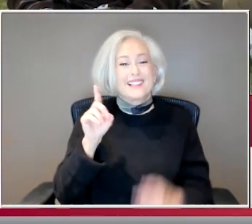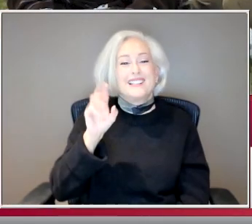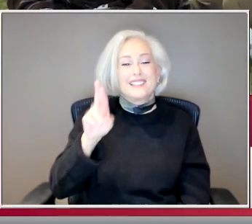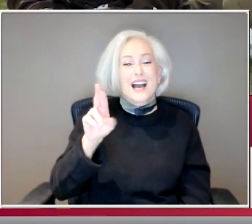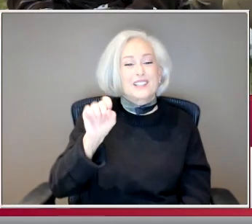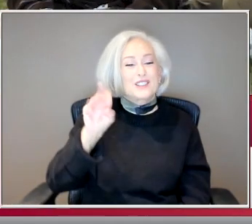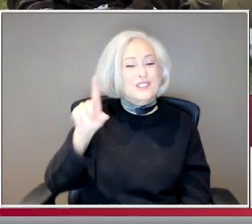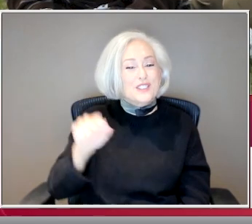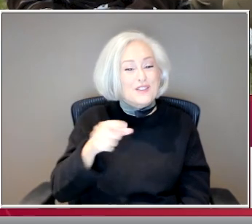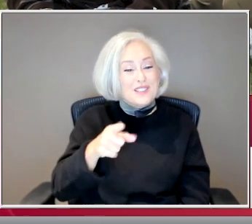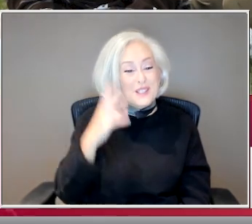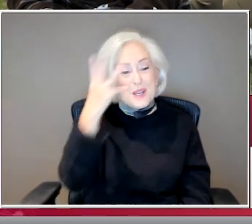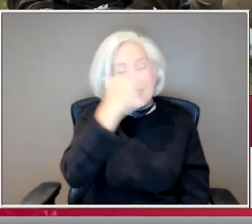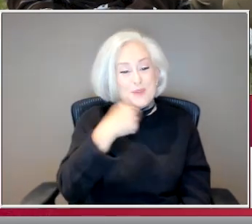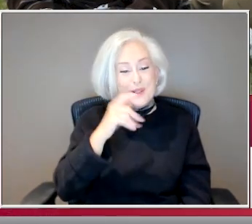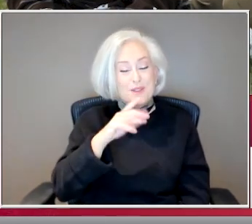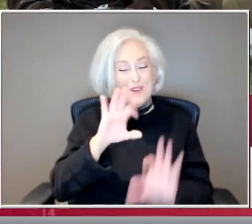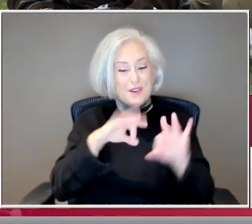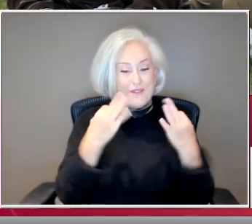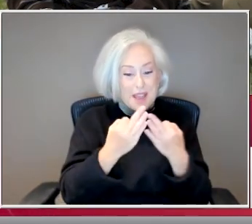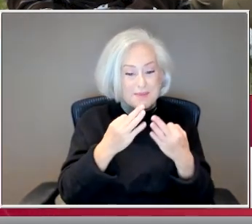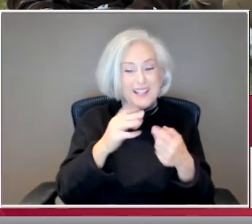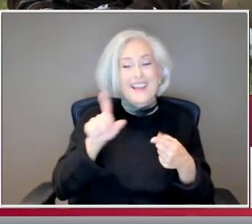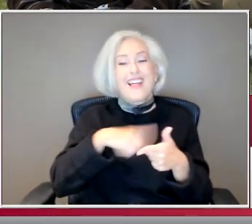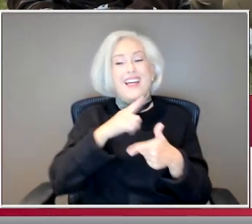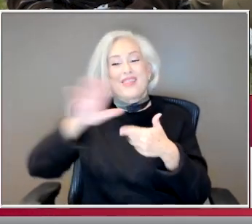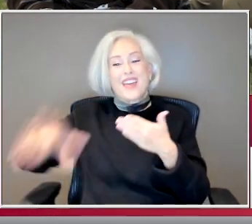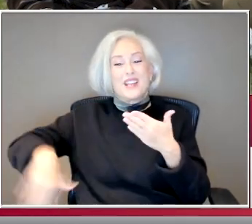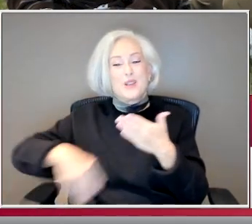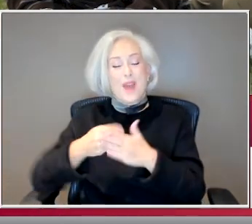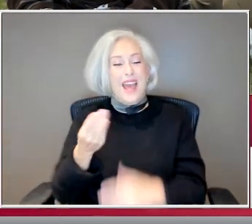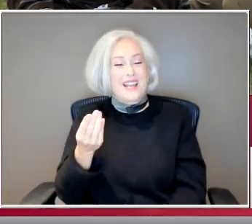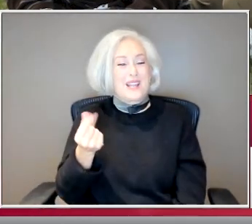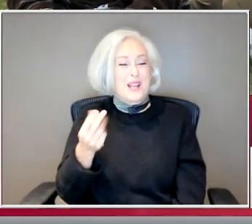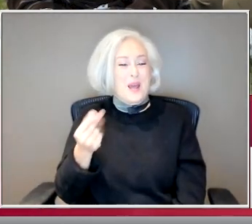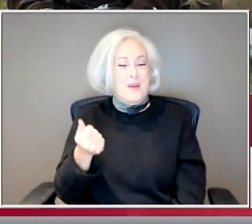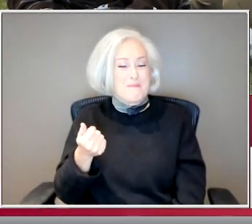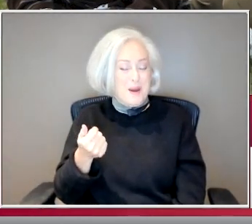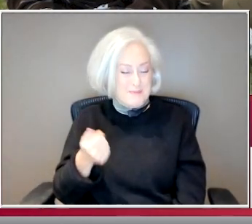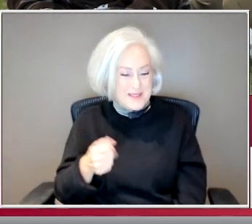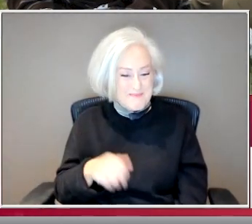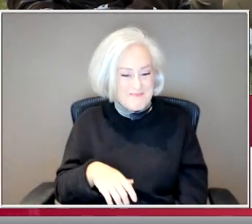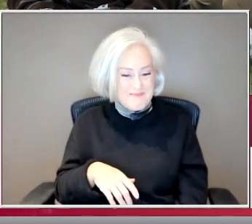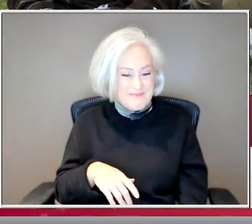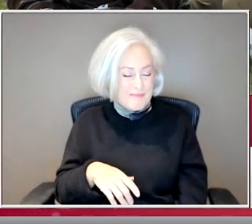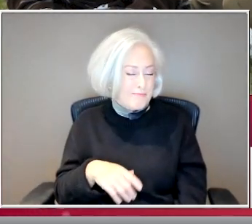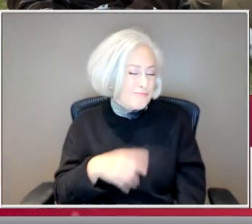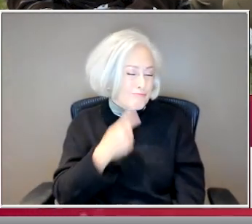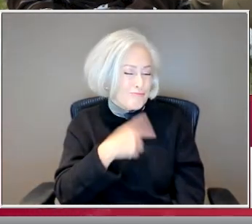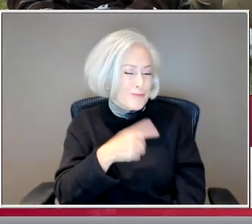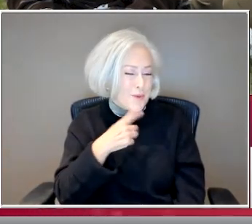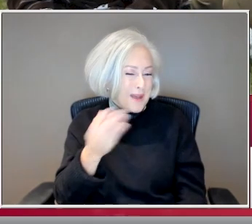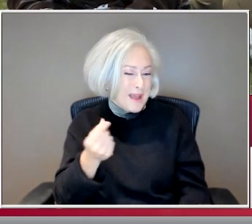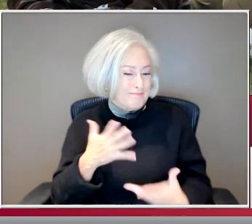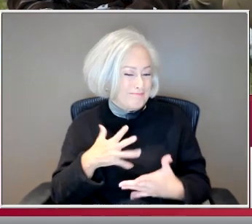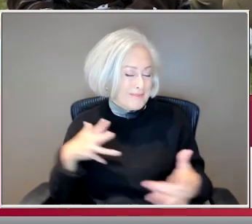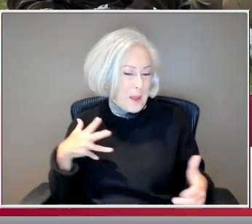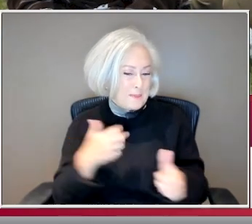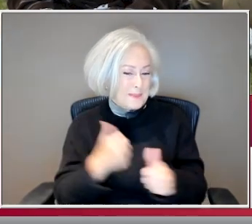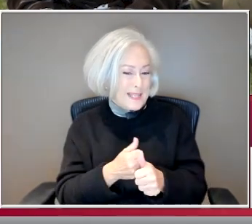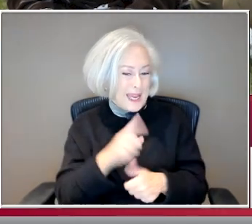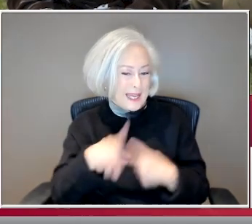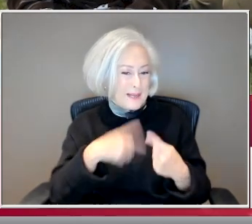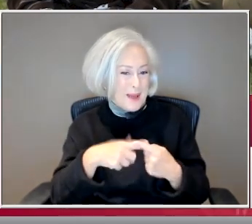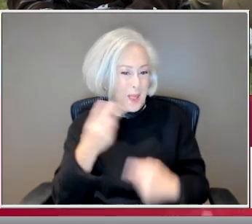family, and then you added the chaos of a puppy, and you told us about it. So we're hoping for a little bit of an update. How are things going with that?